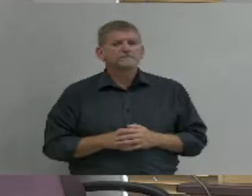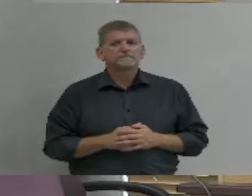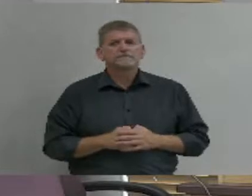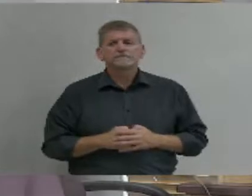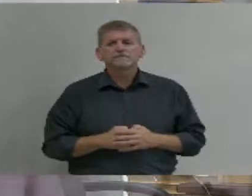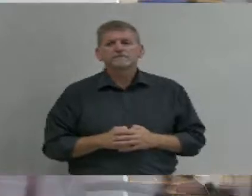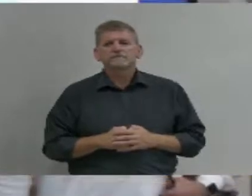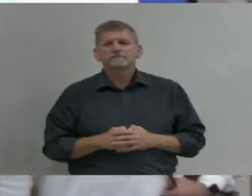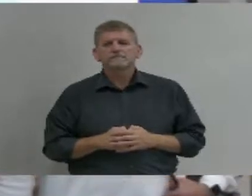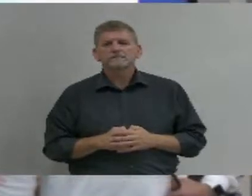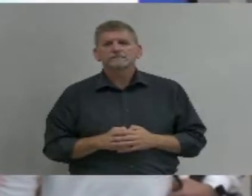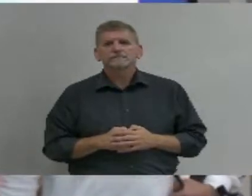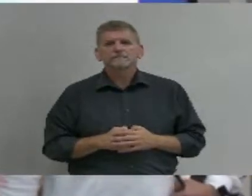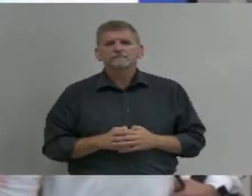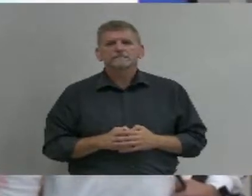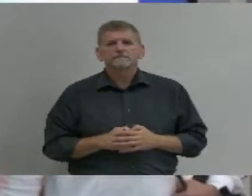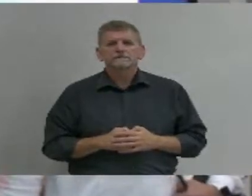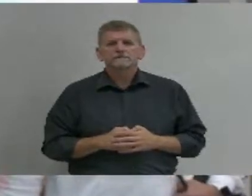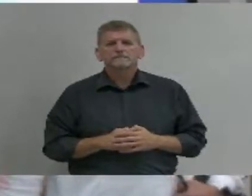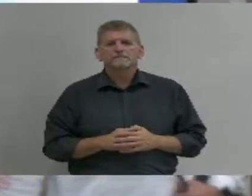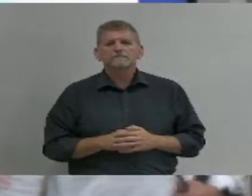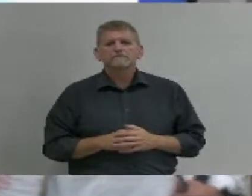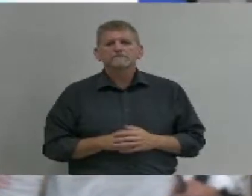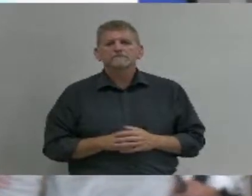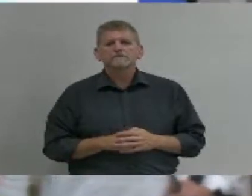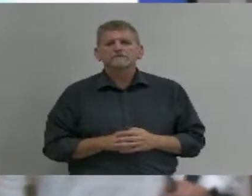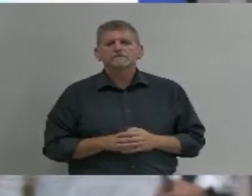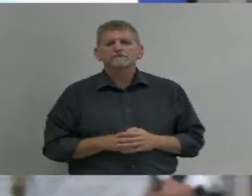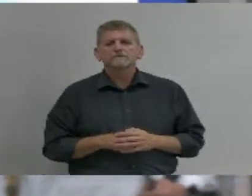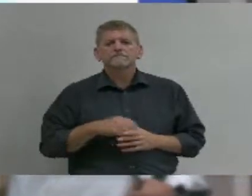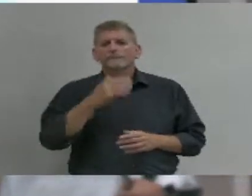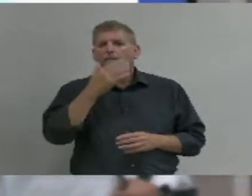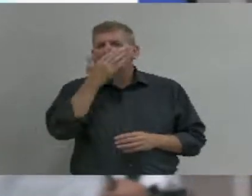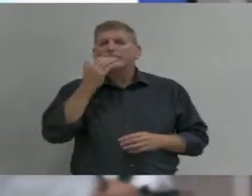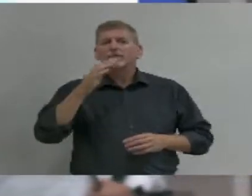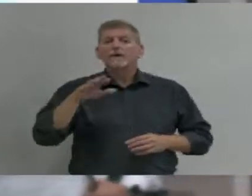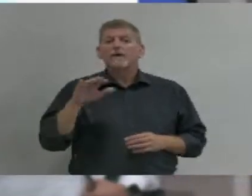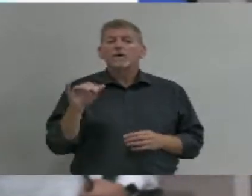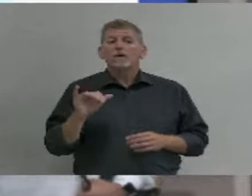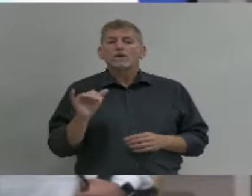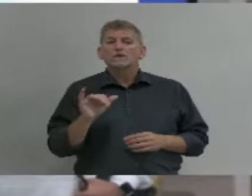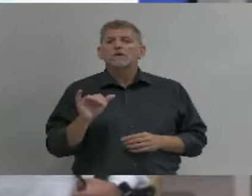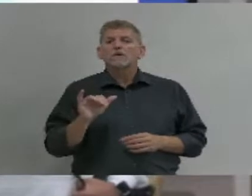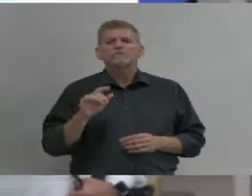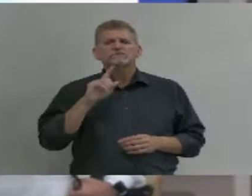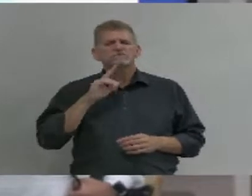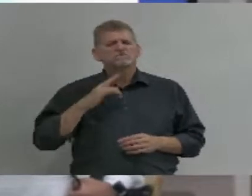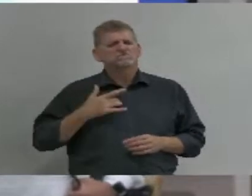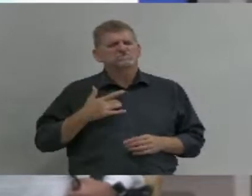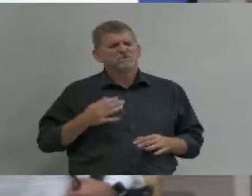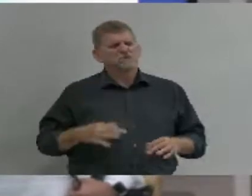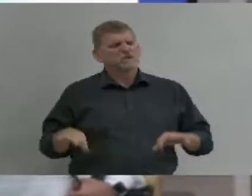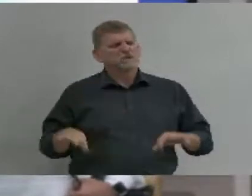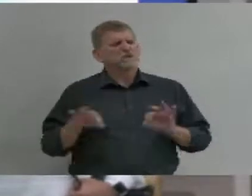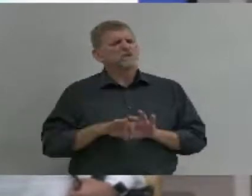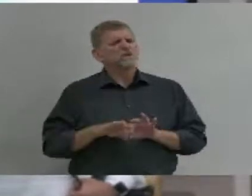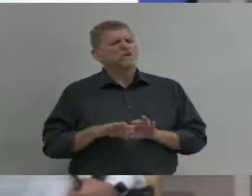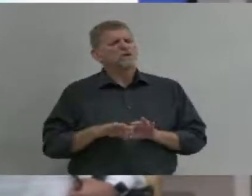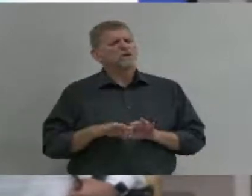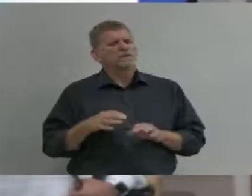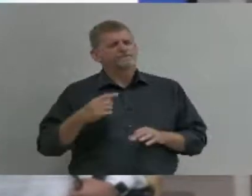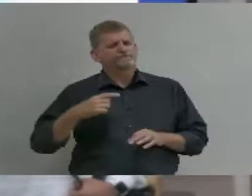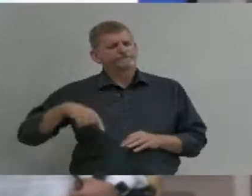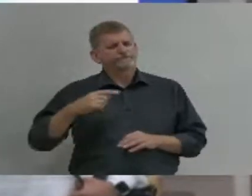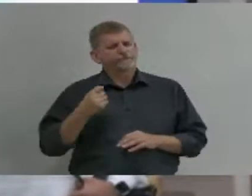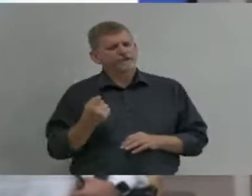I also think it's important, I hope Dave Bangert is listening to this, that we understand the concept of base